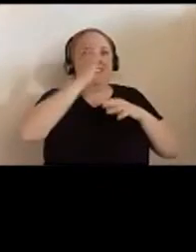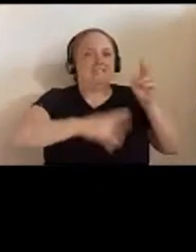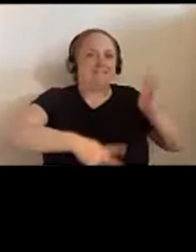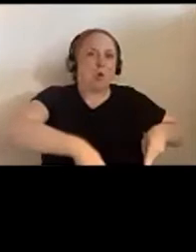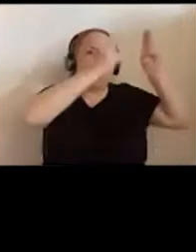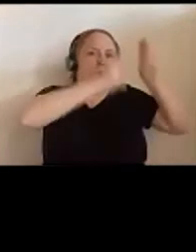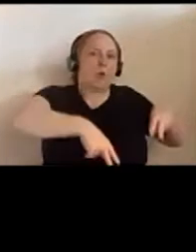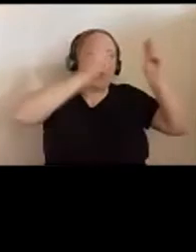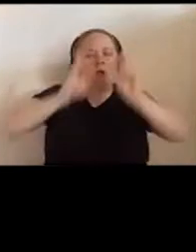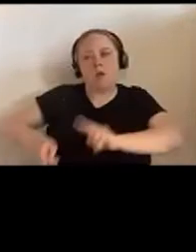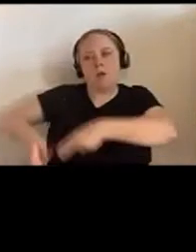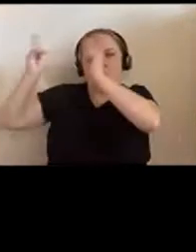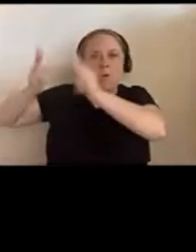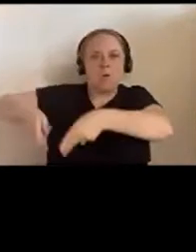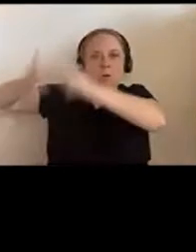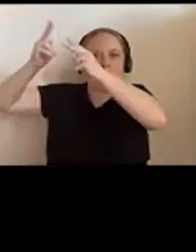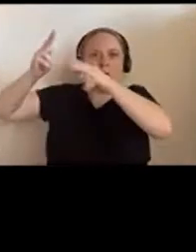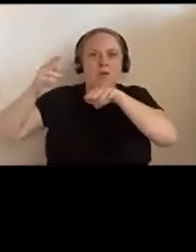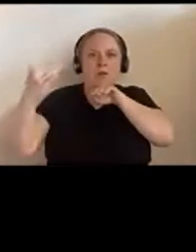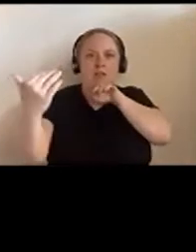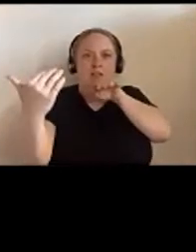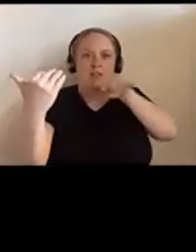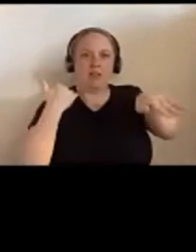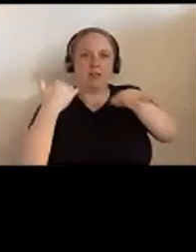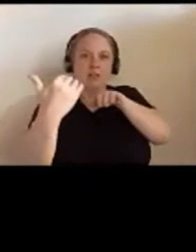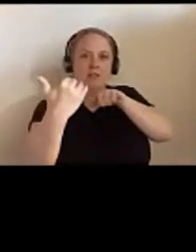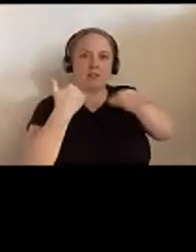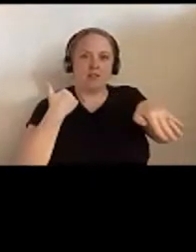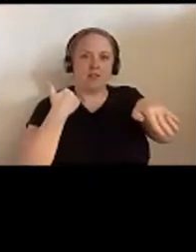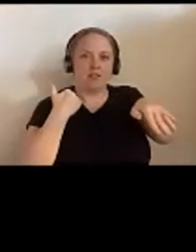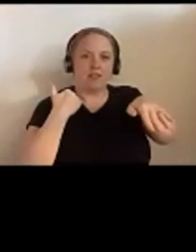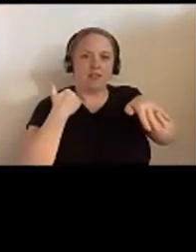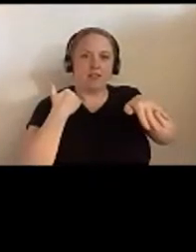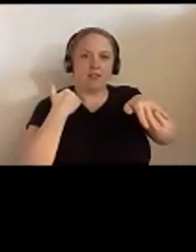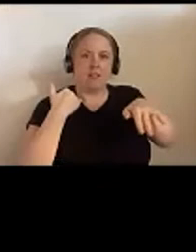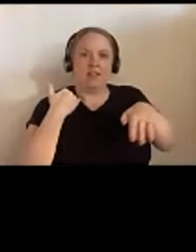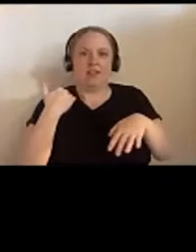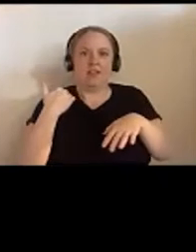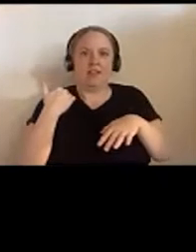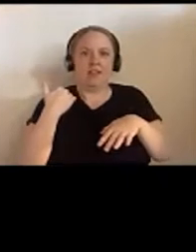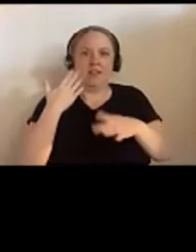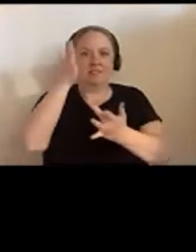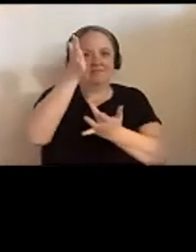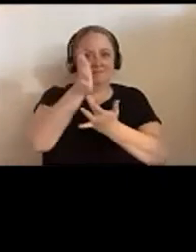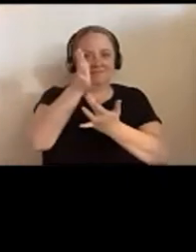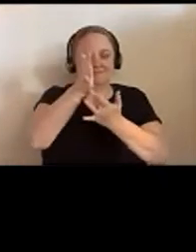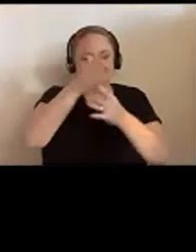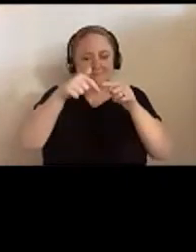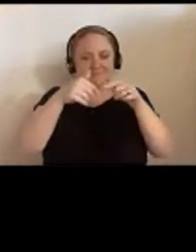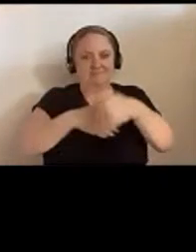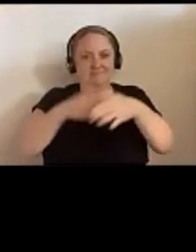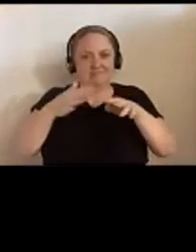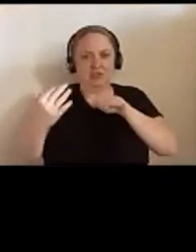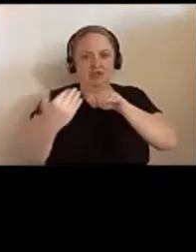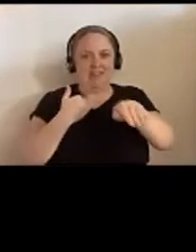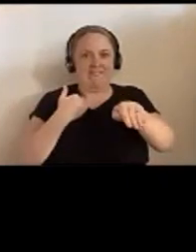skyscrapers and several cars showing that she's standing in traffic. And there is